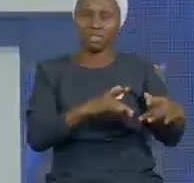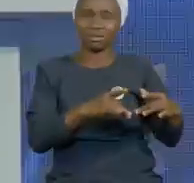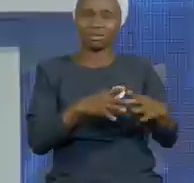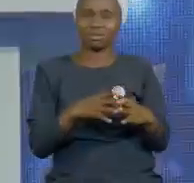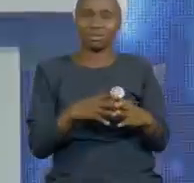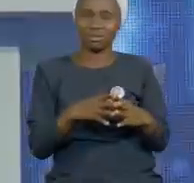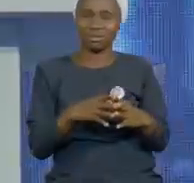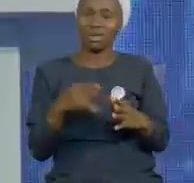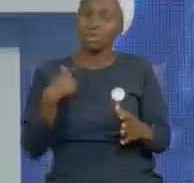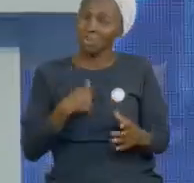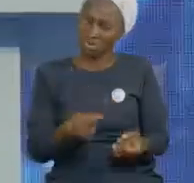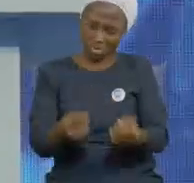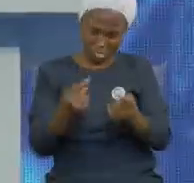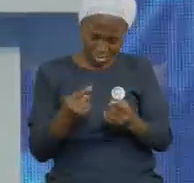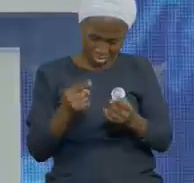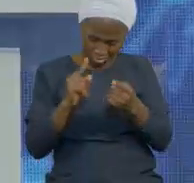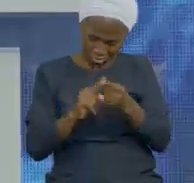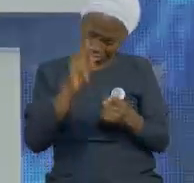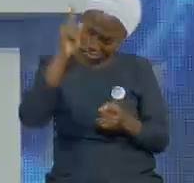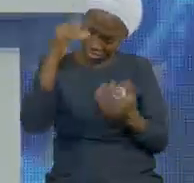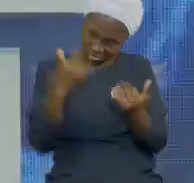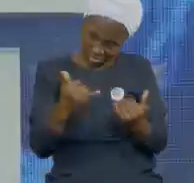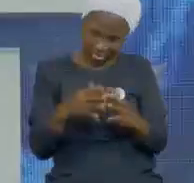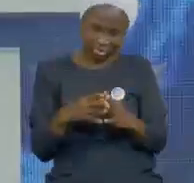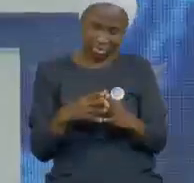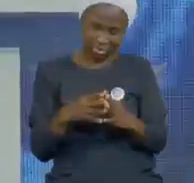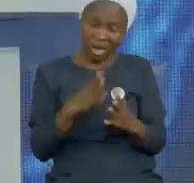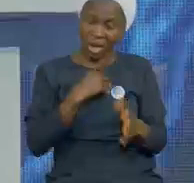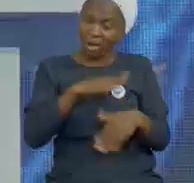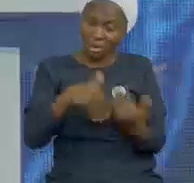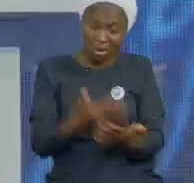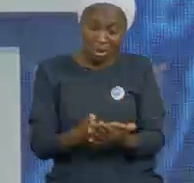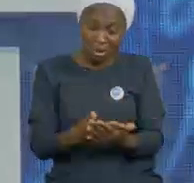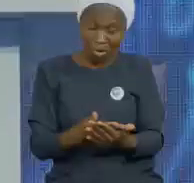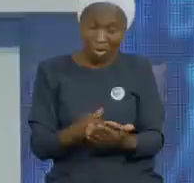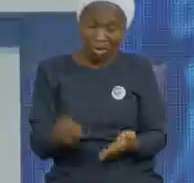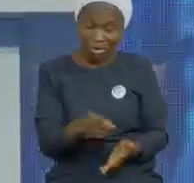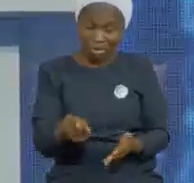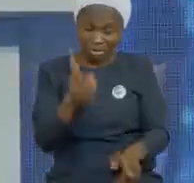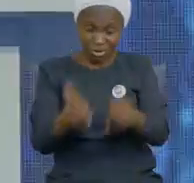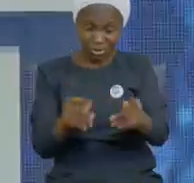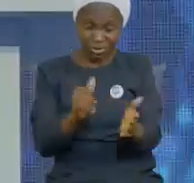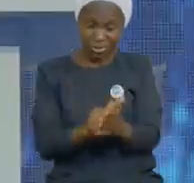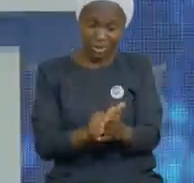We come to you now. And all these who have raised up their hands and they're standing up,